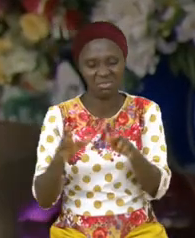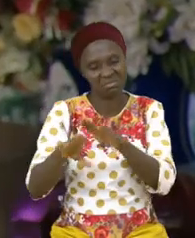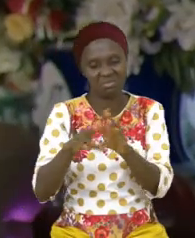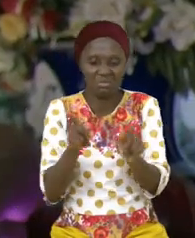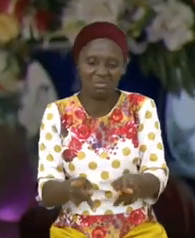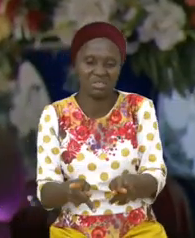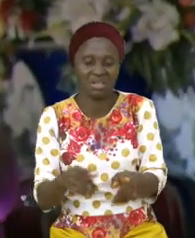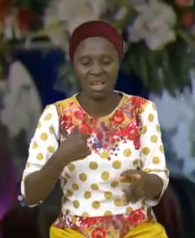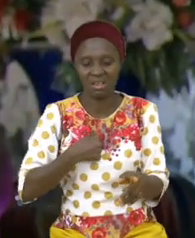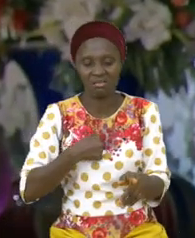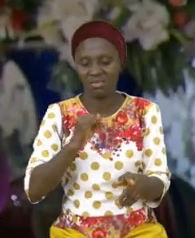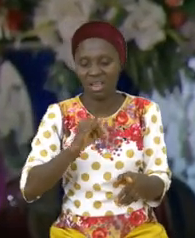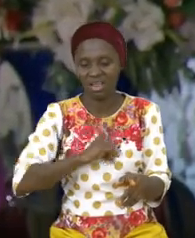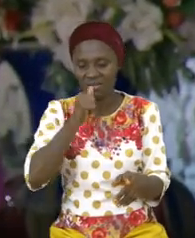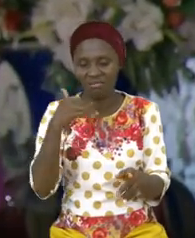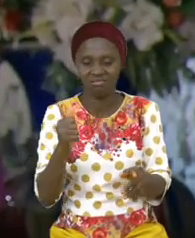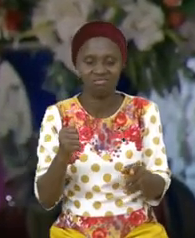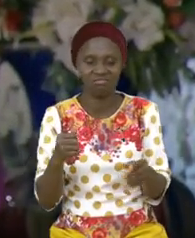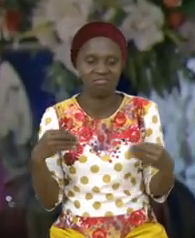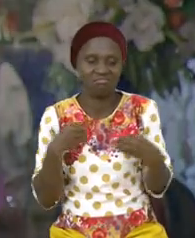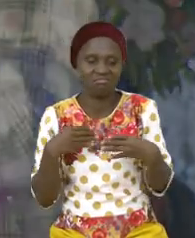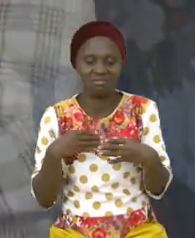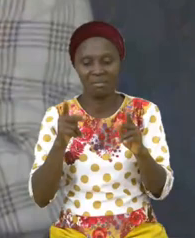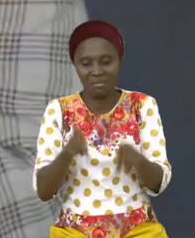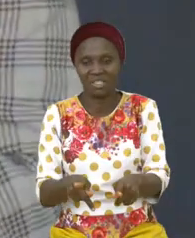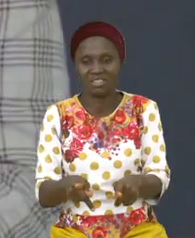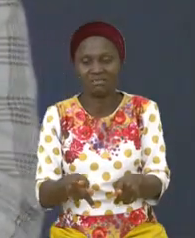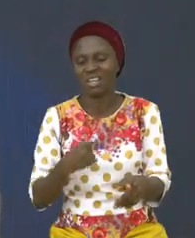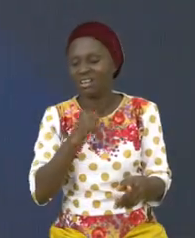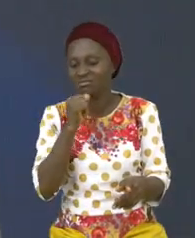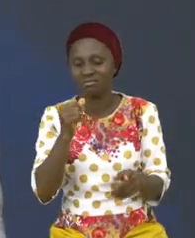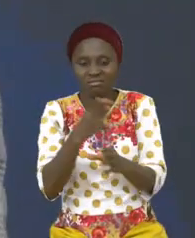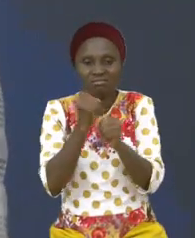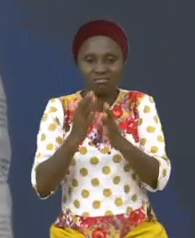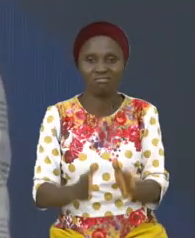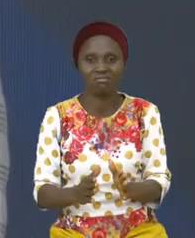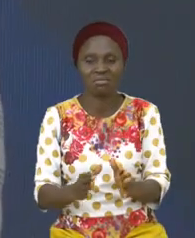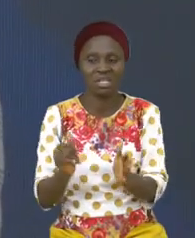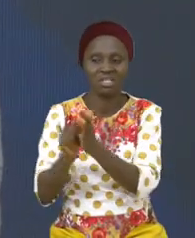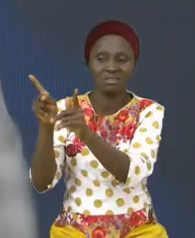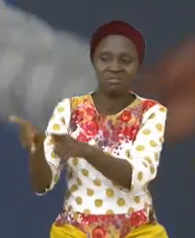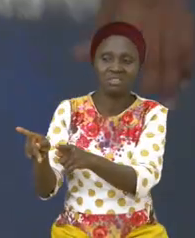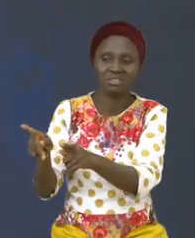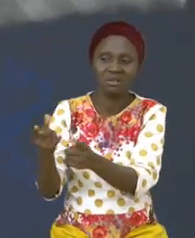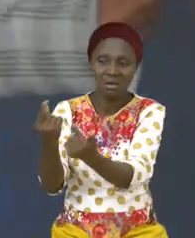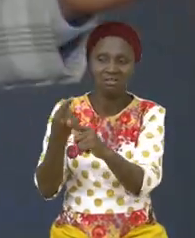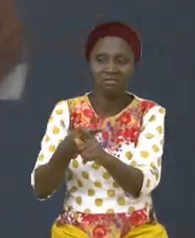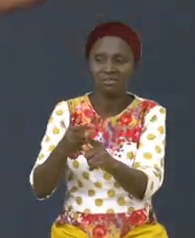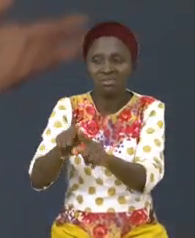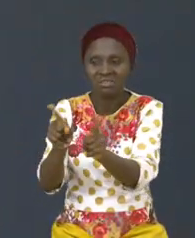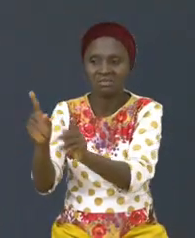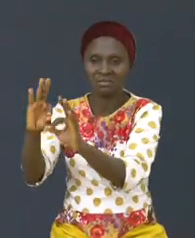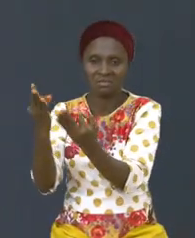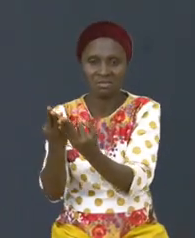average, I'm a mediocre, I'm not an achiever, so-and-so comes from a different family, so-and-so